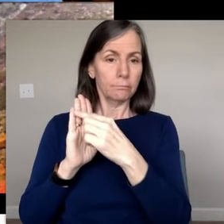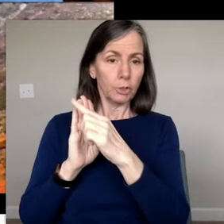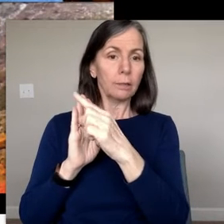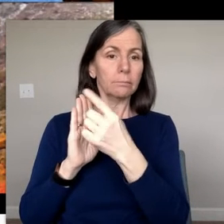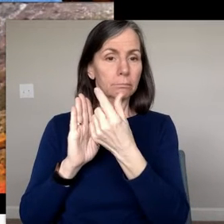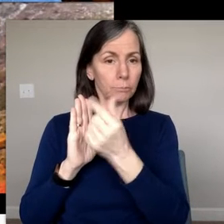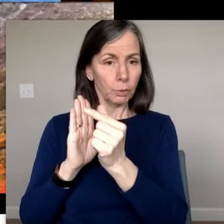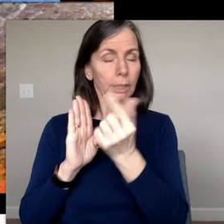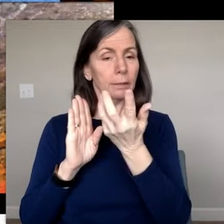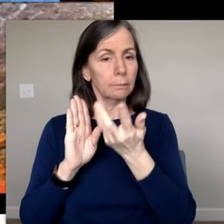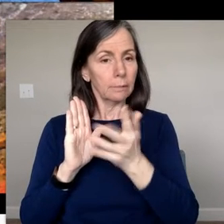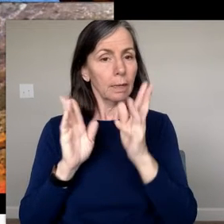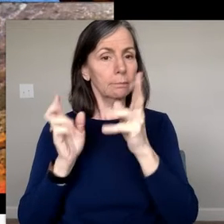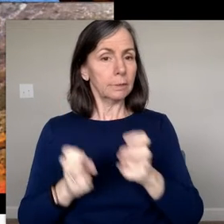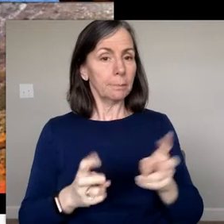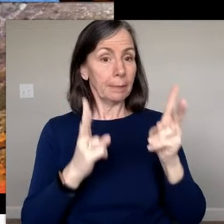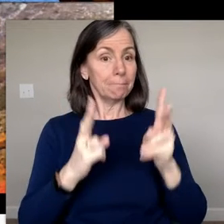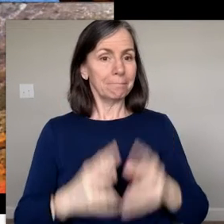Check.